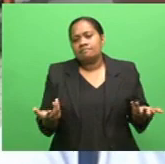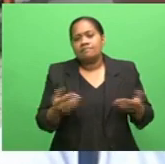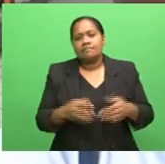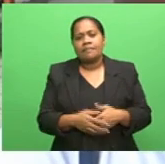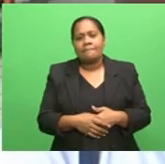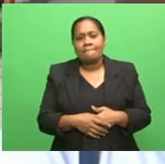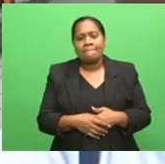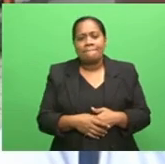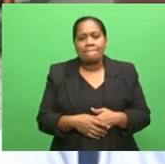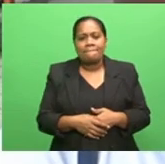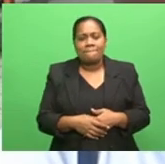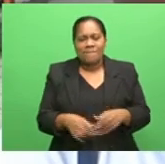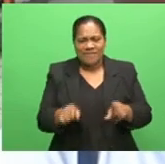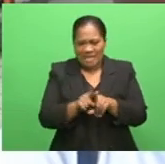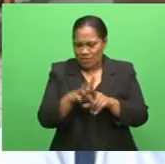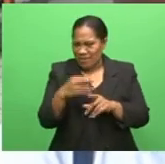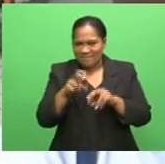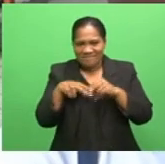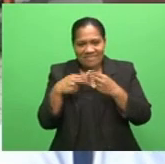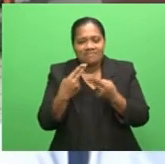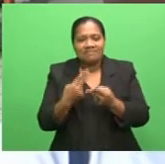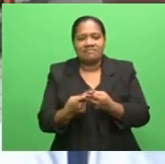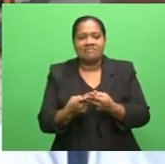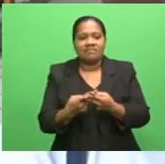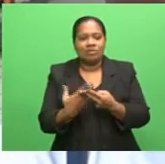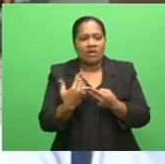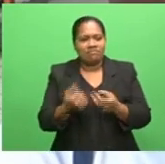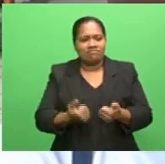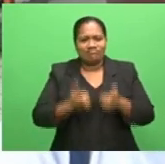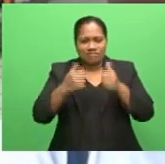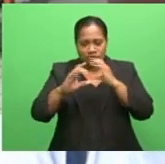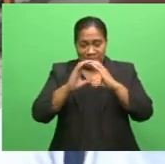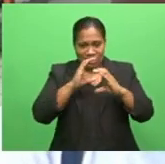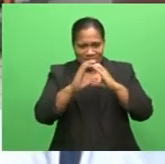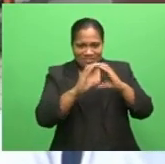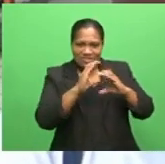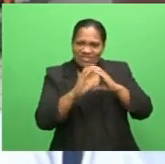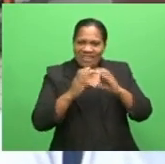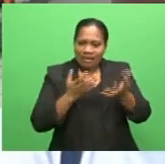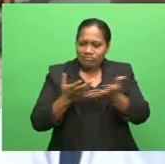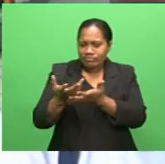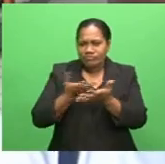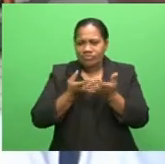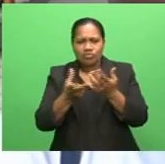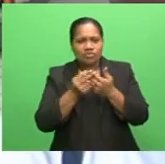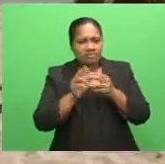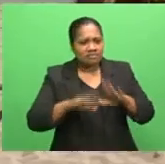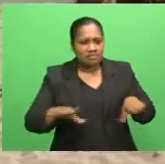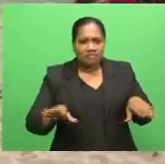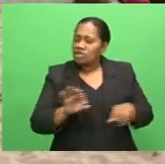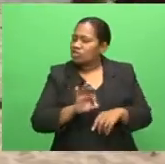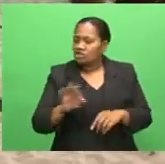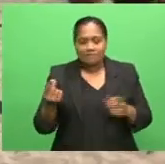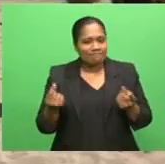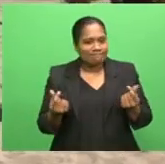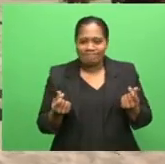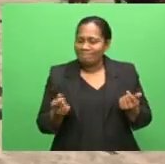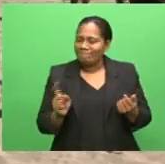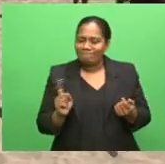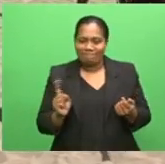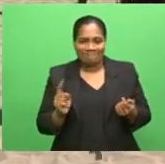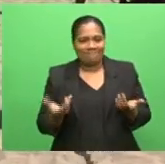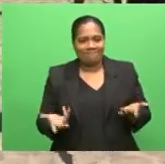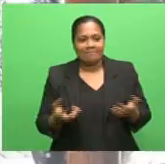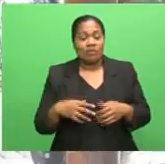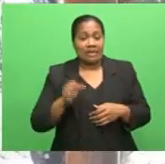like with families we have good communication, and like with the kids not easy. The staff have